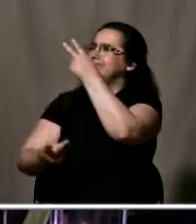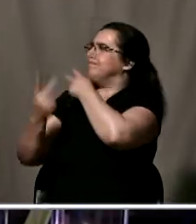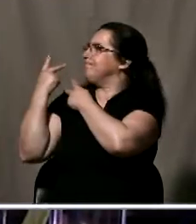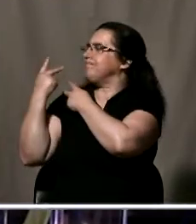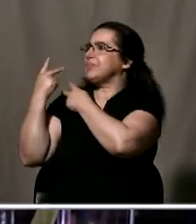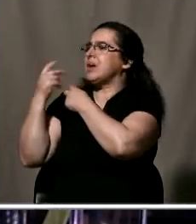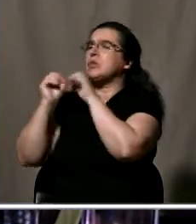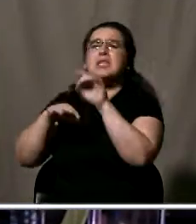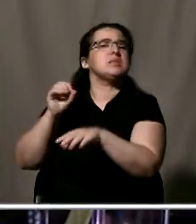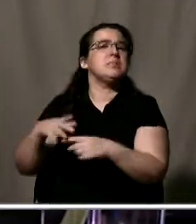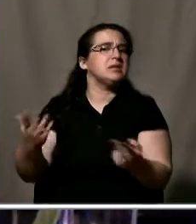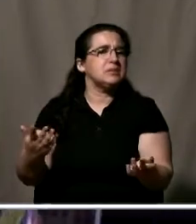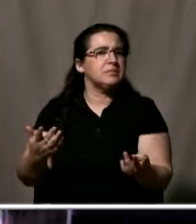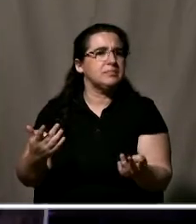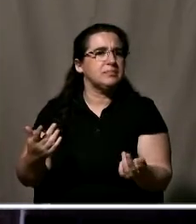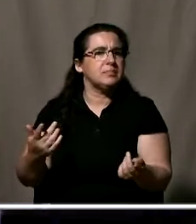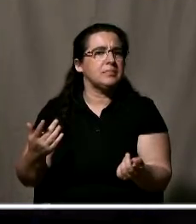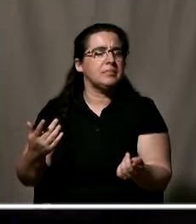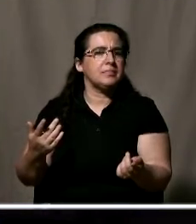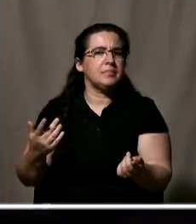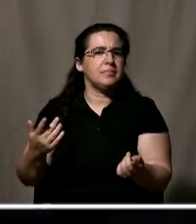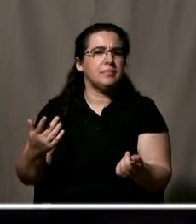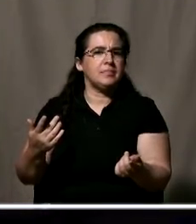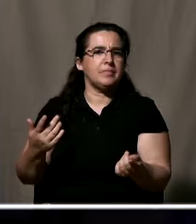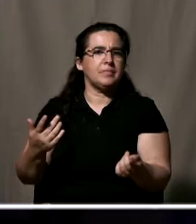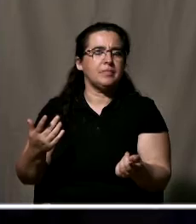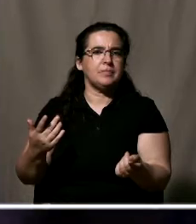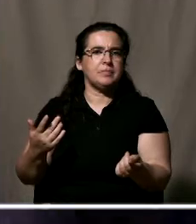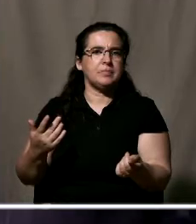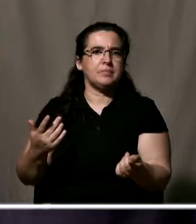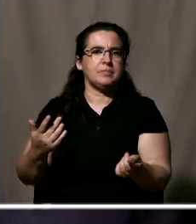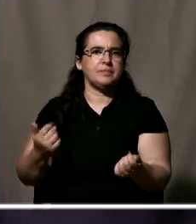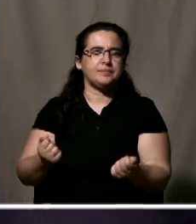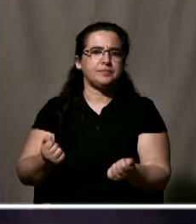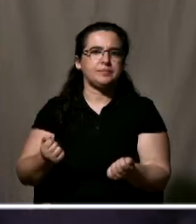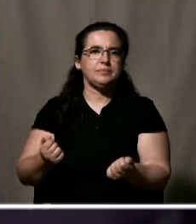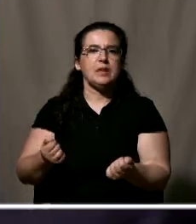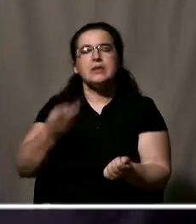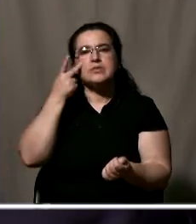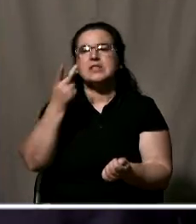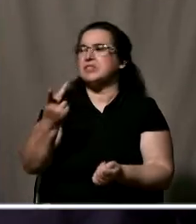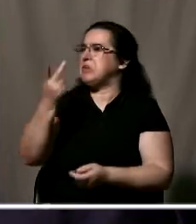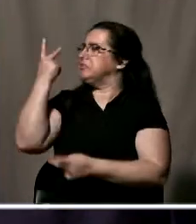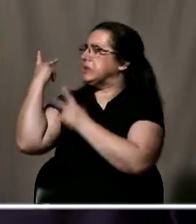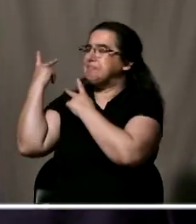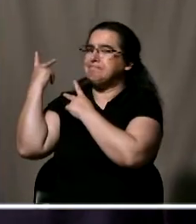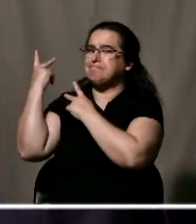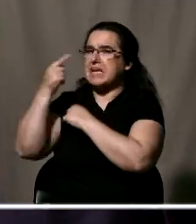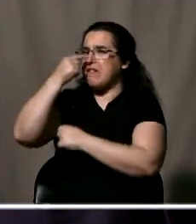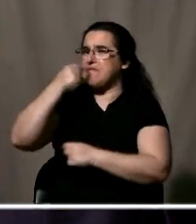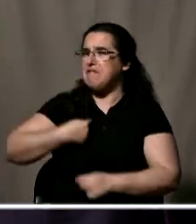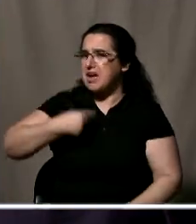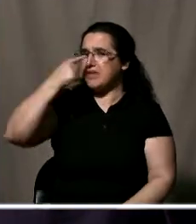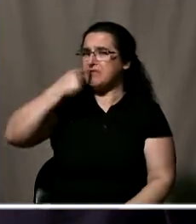duas coisas vão acontecer. You will look behind at your failures and your weaknesses and mistakes. Vocês vão observar os